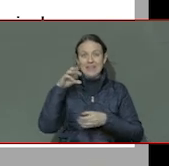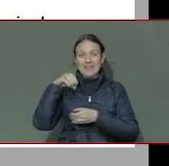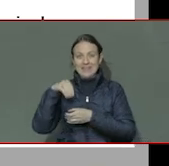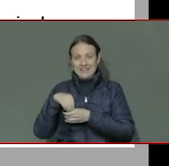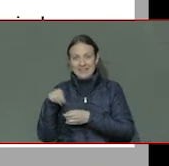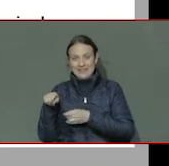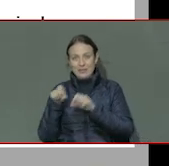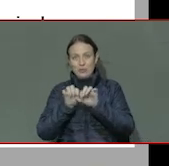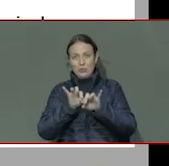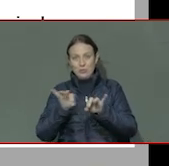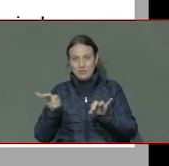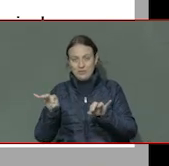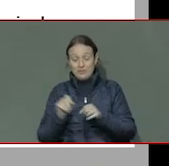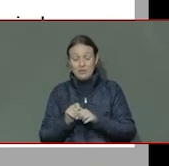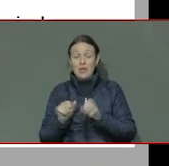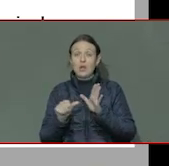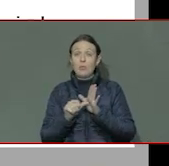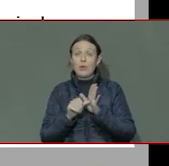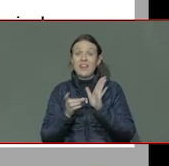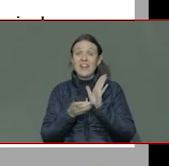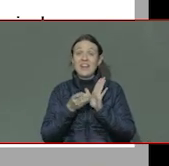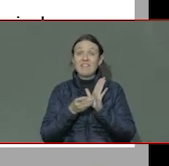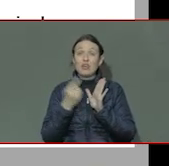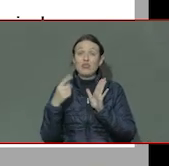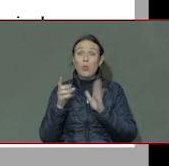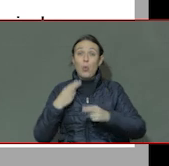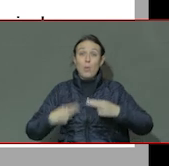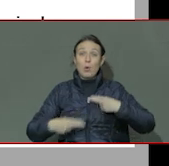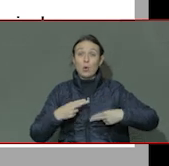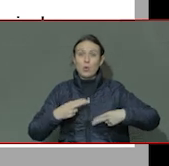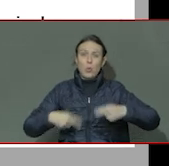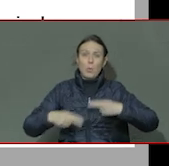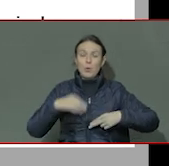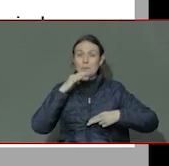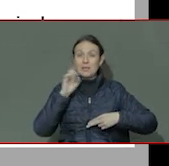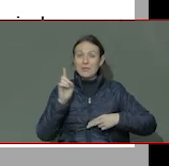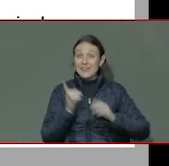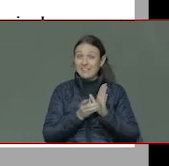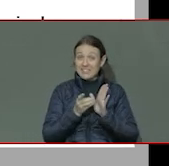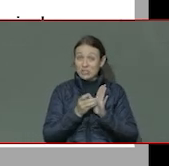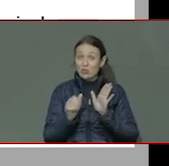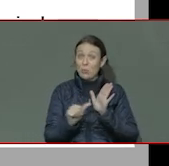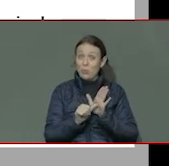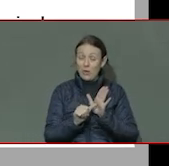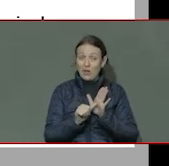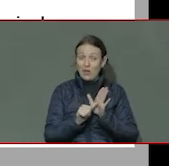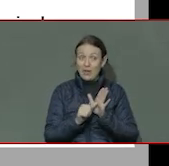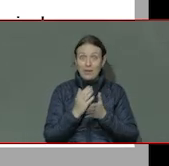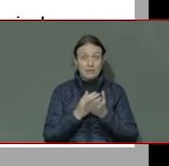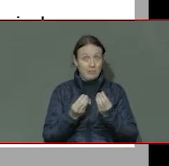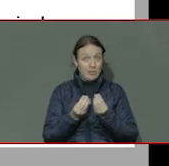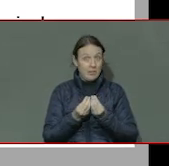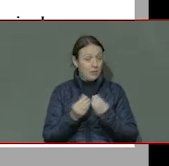then very, very important, the definition of a hormone. What is a hormone? And there's something I want to state here that's important to